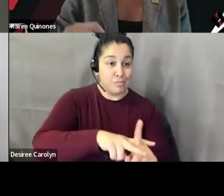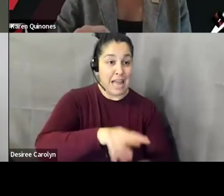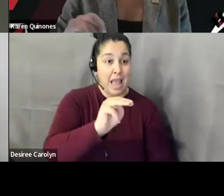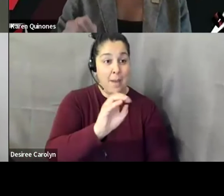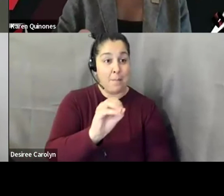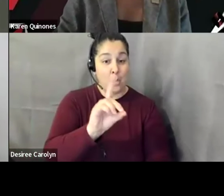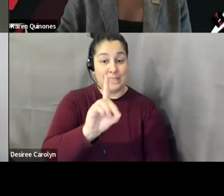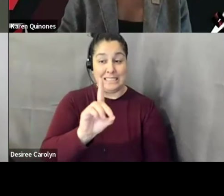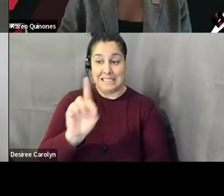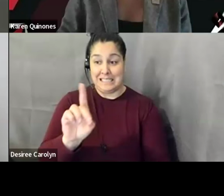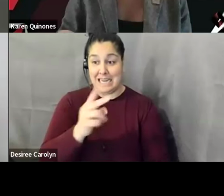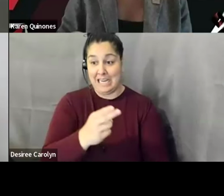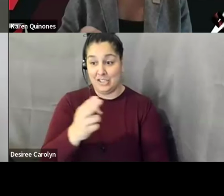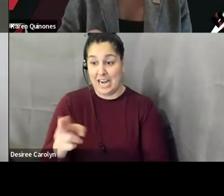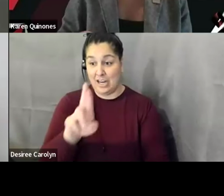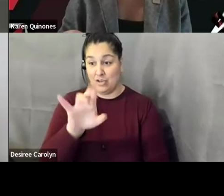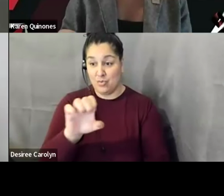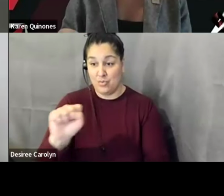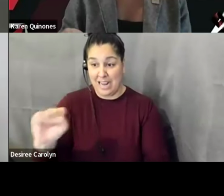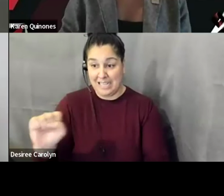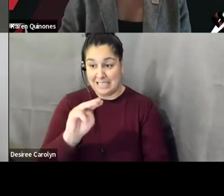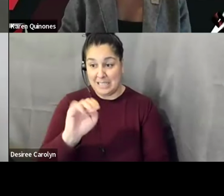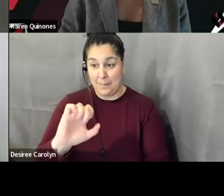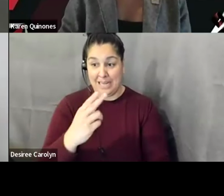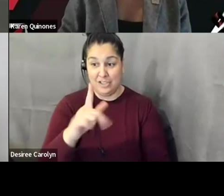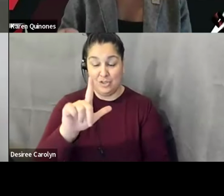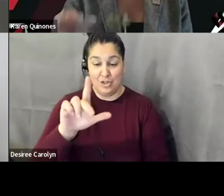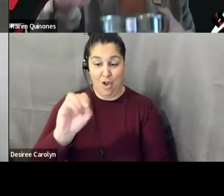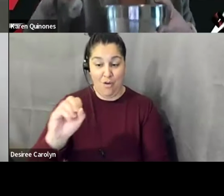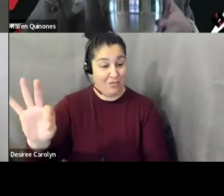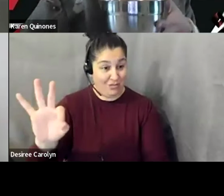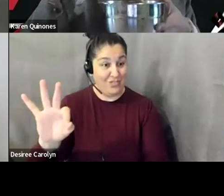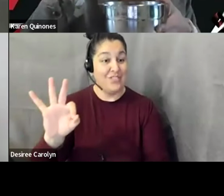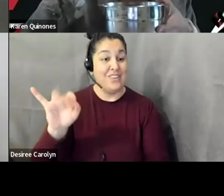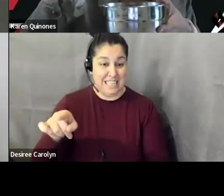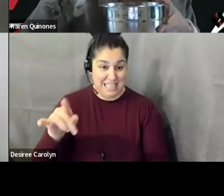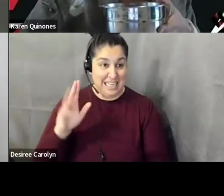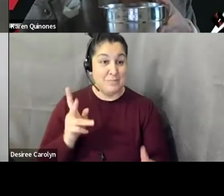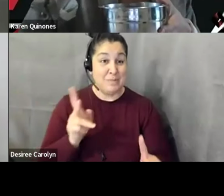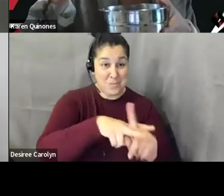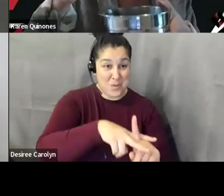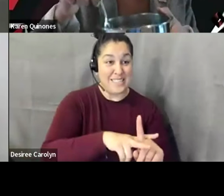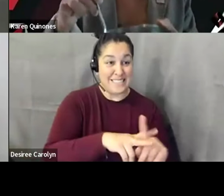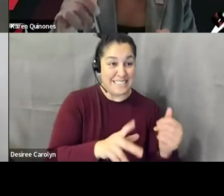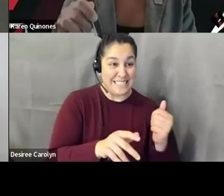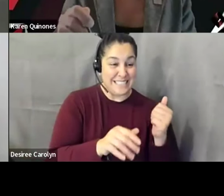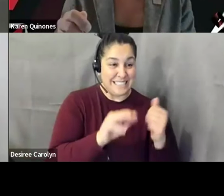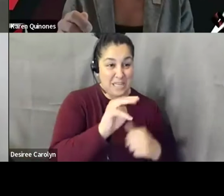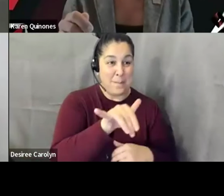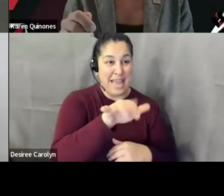MODDHH Mayor's Advisory Committee. And that's, you know, applaud for